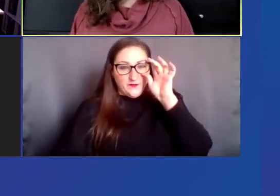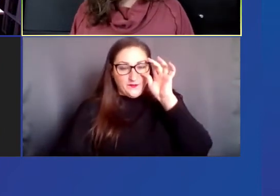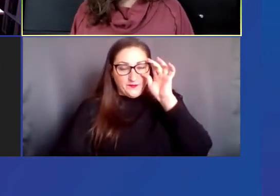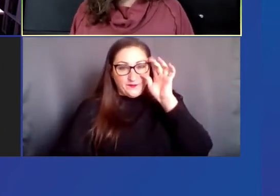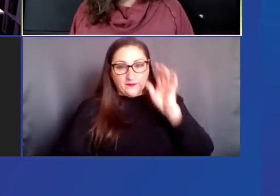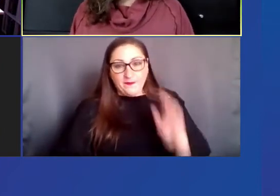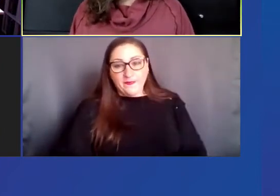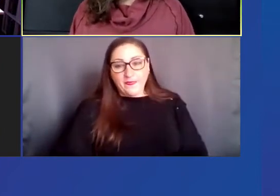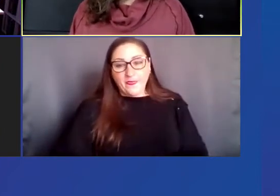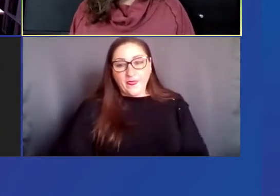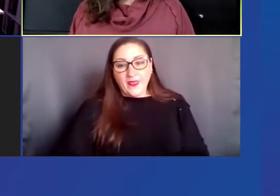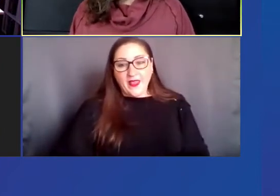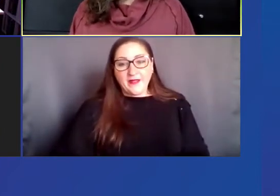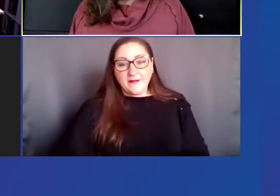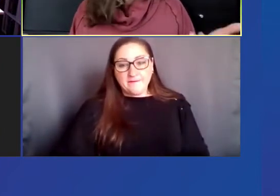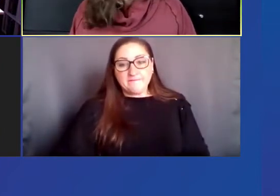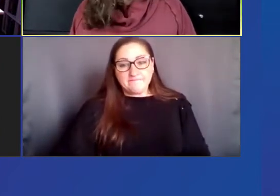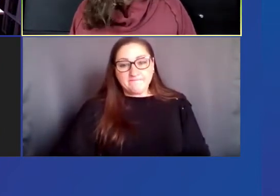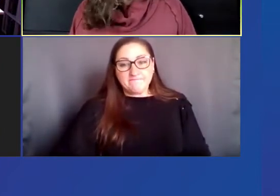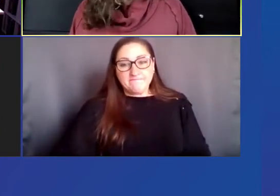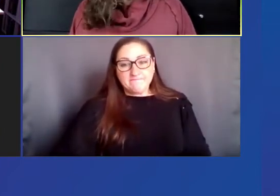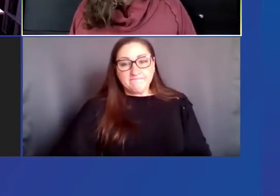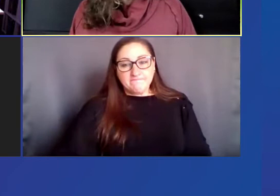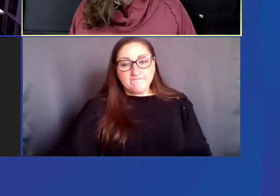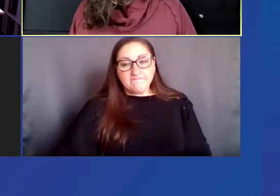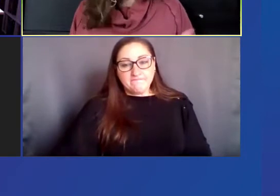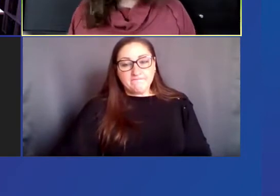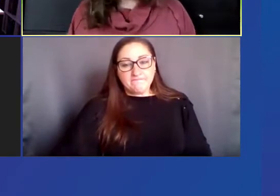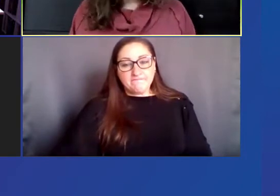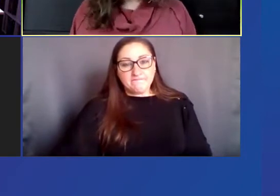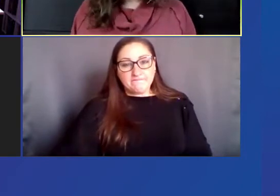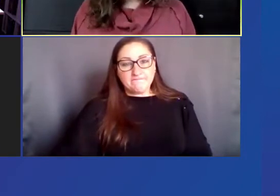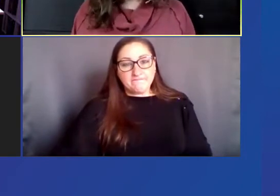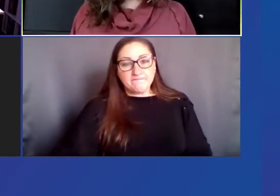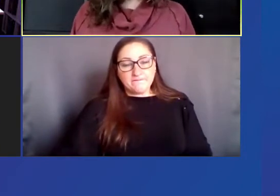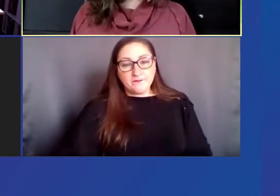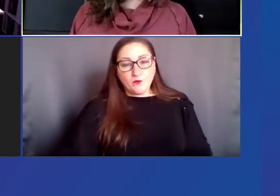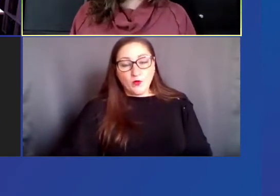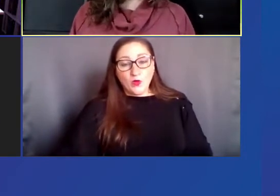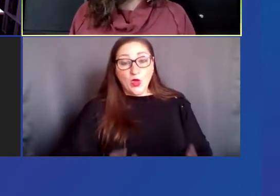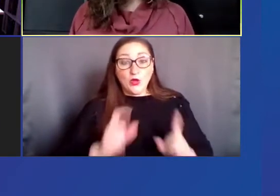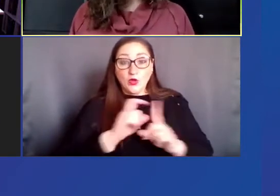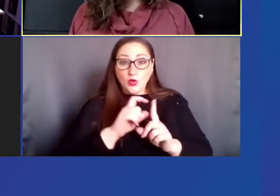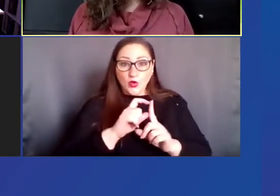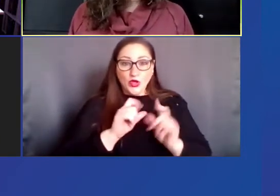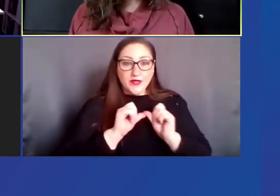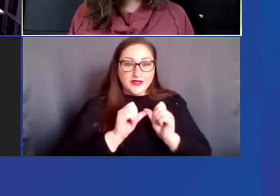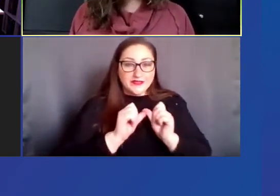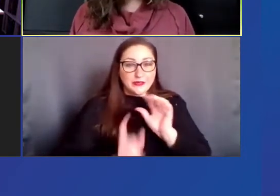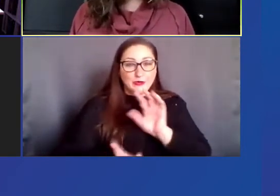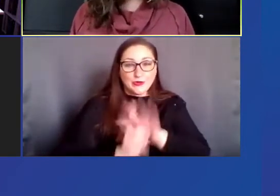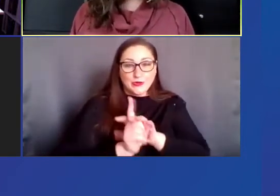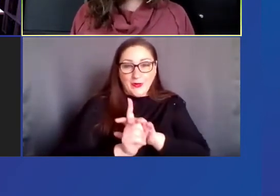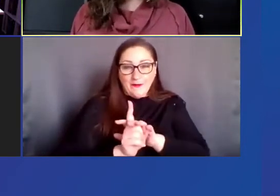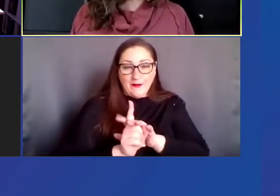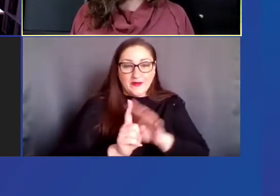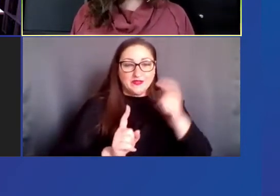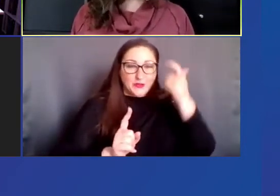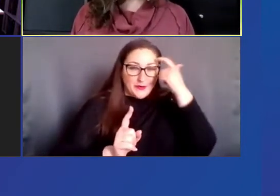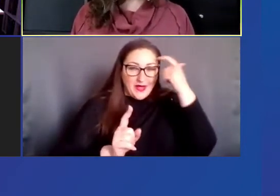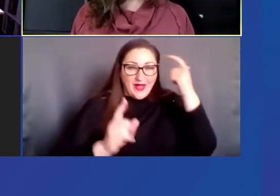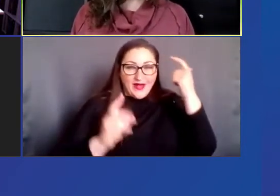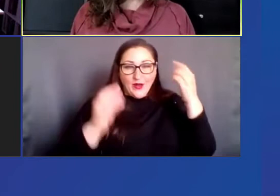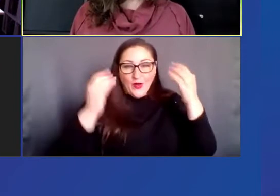feeling of, you know, the word that keeps coming to mind for so many things that have been said already